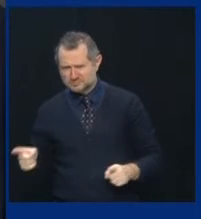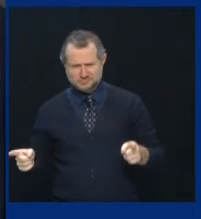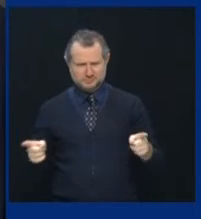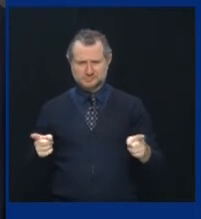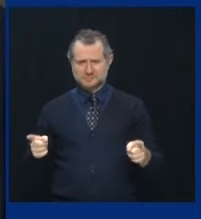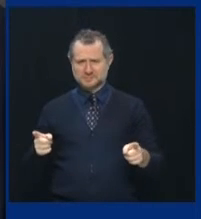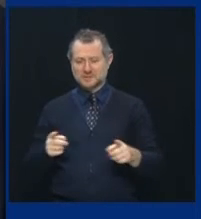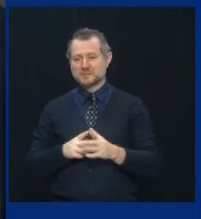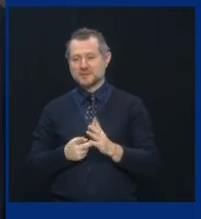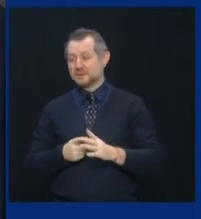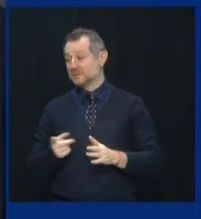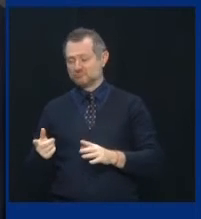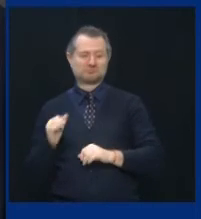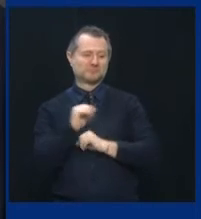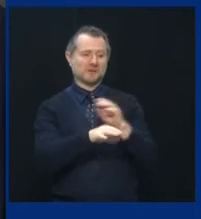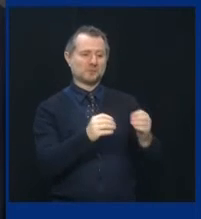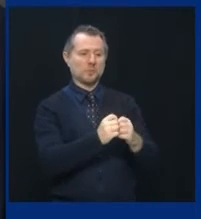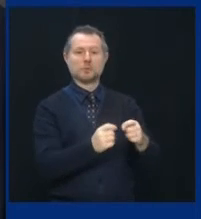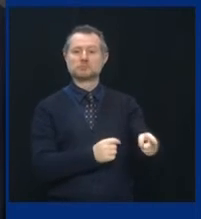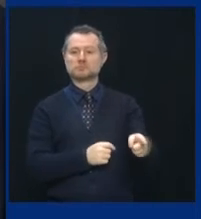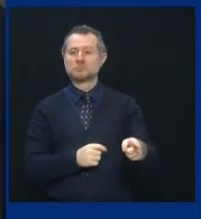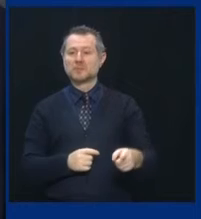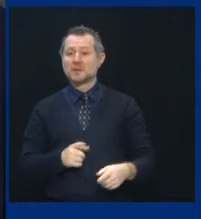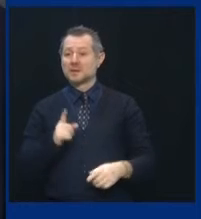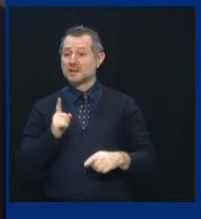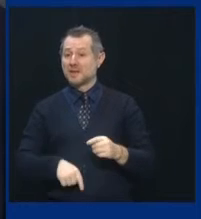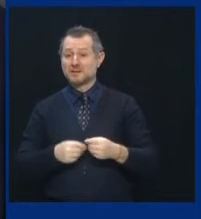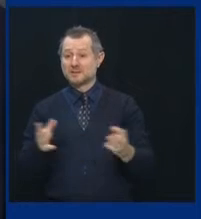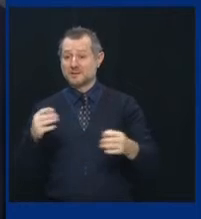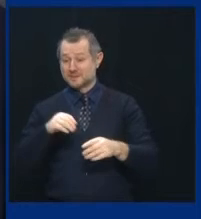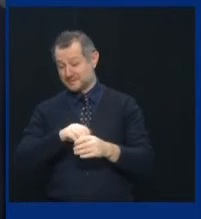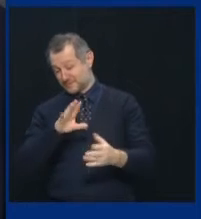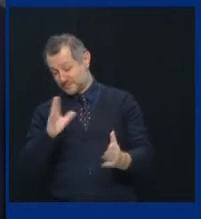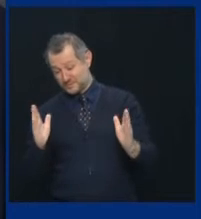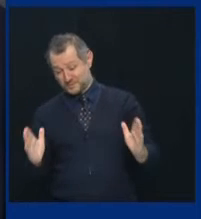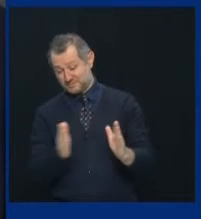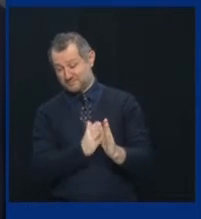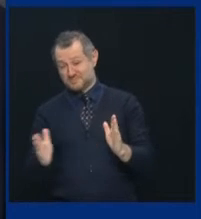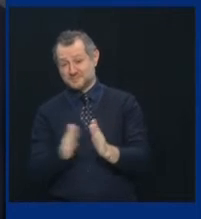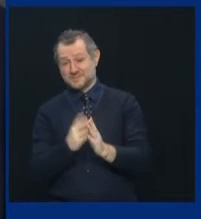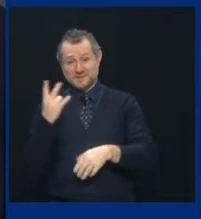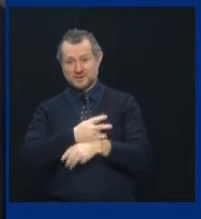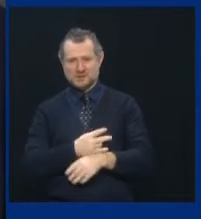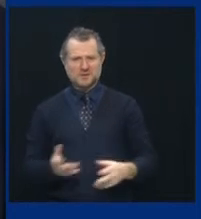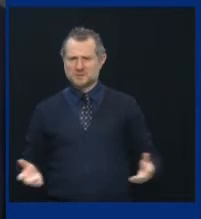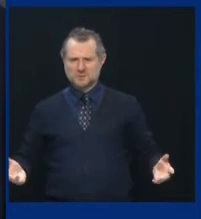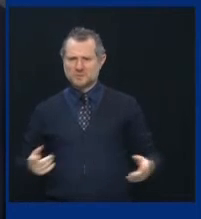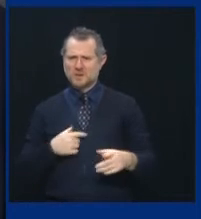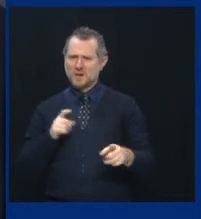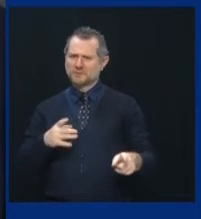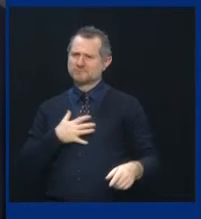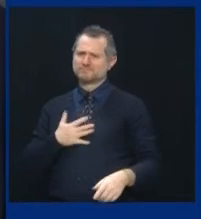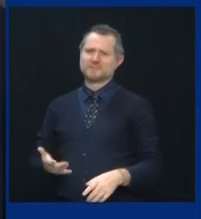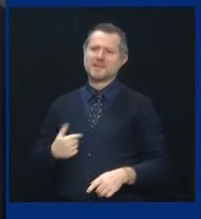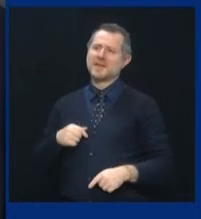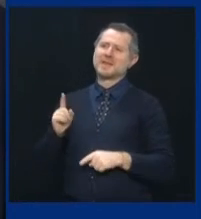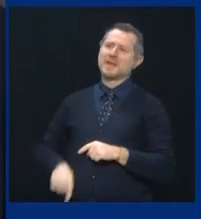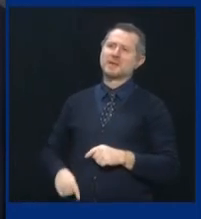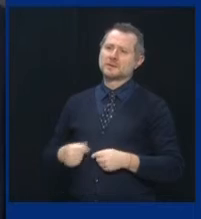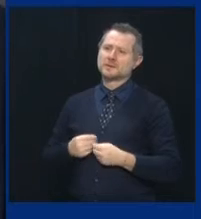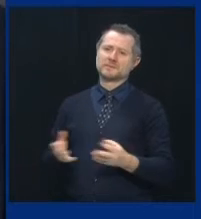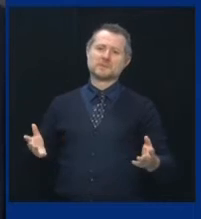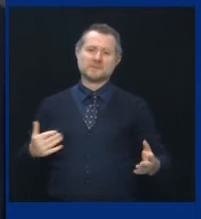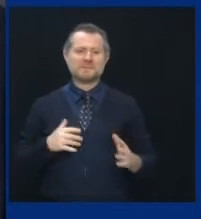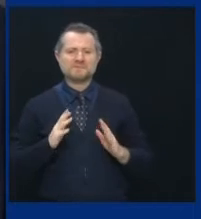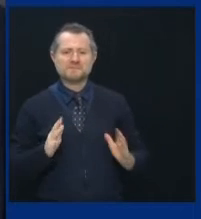you can't do that within 7 days, then just raise your hand and say, I can't do this. Fine, we'll go to a